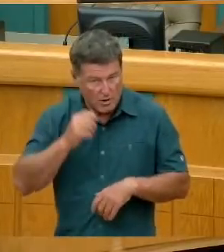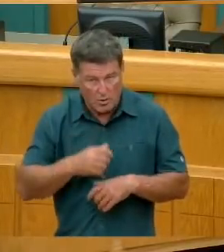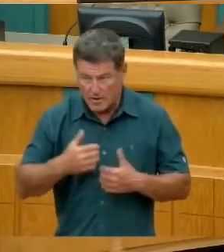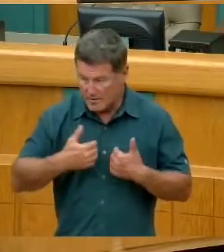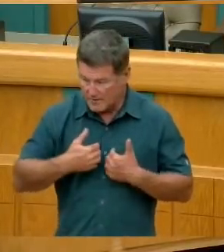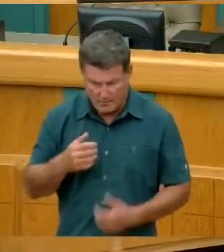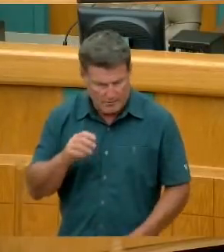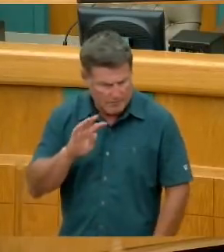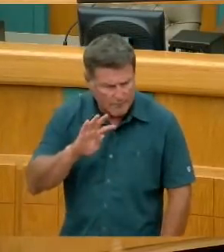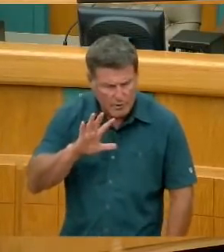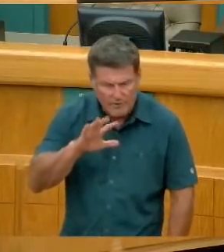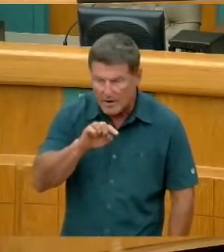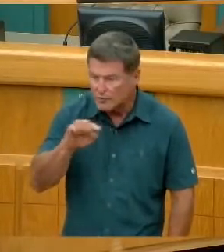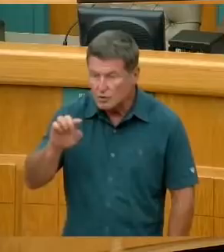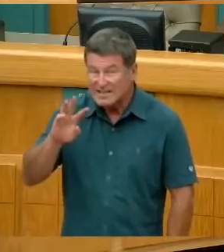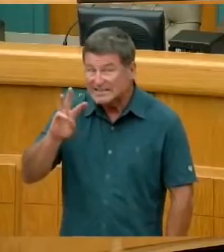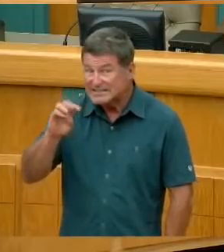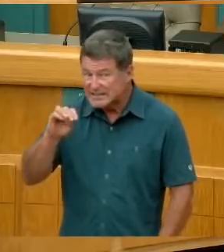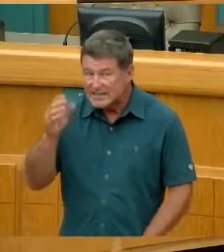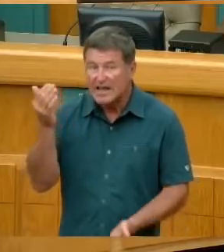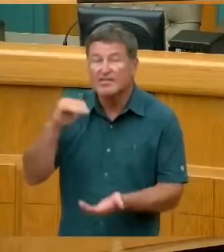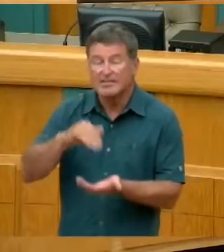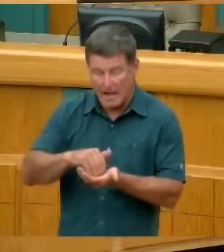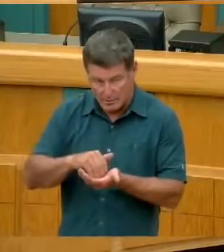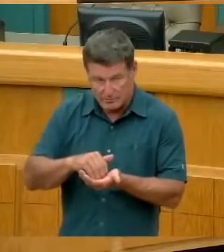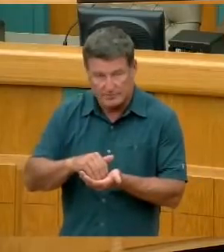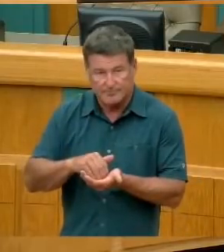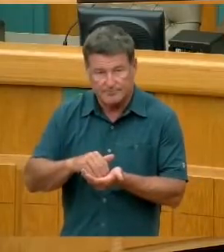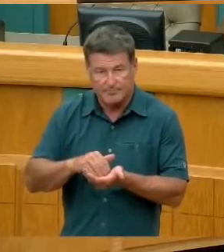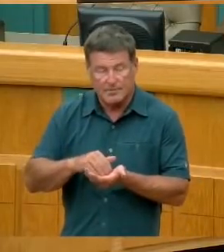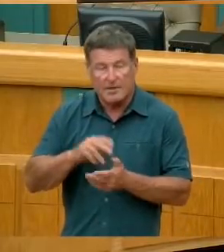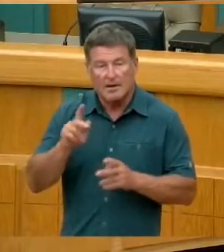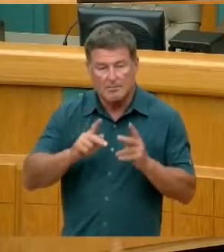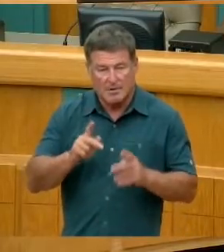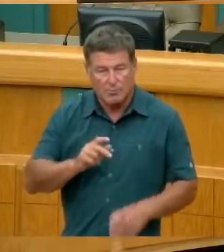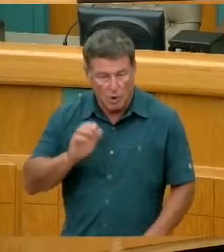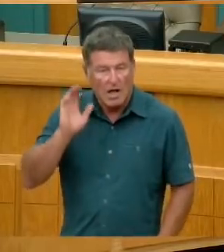us. But they have anywhere between 45 to 60,000